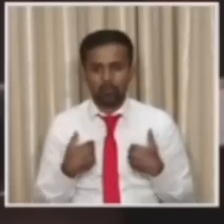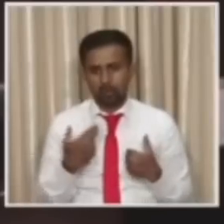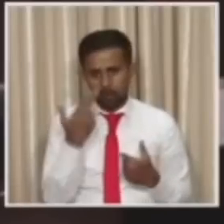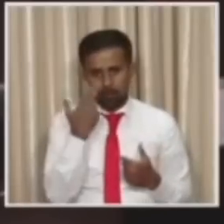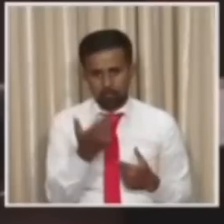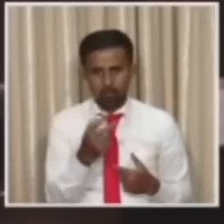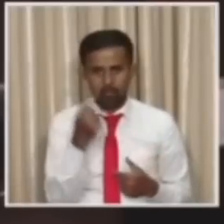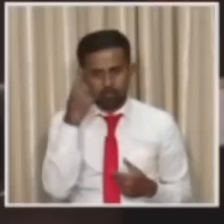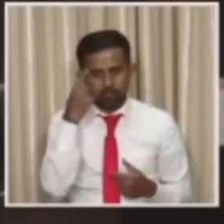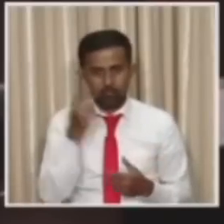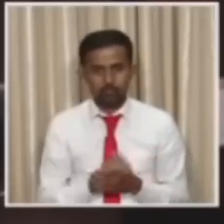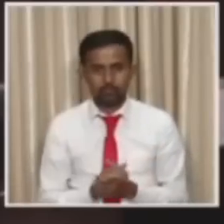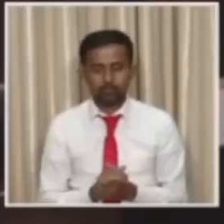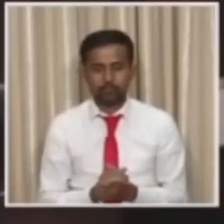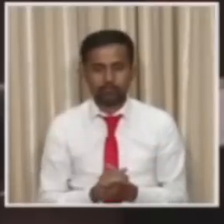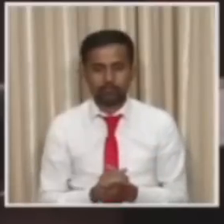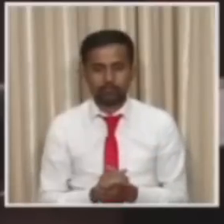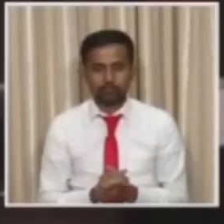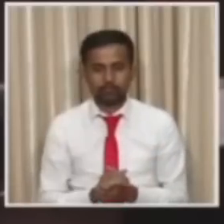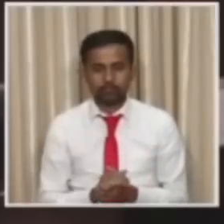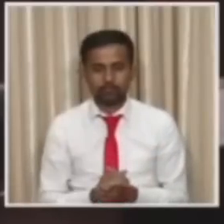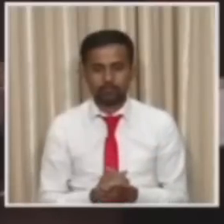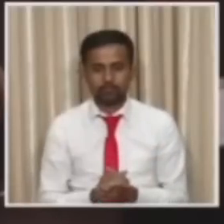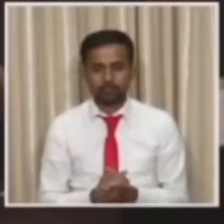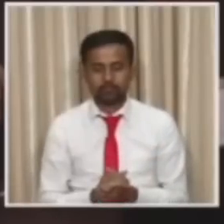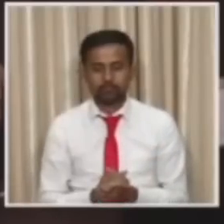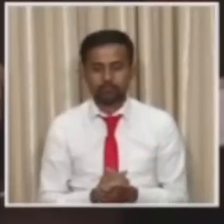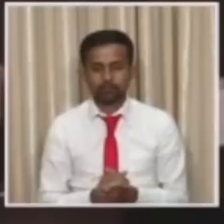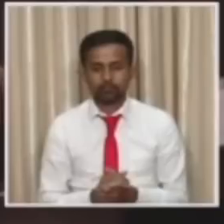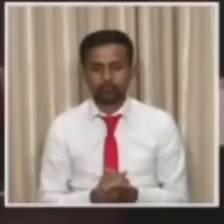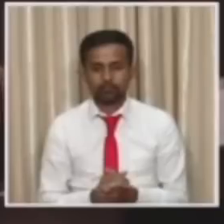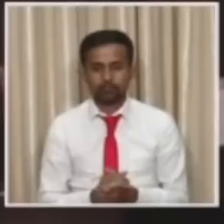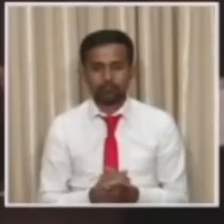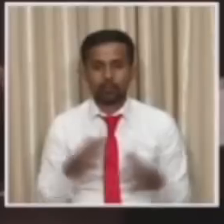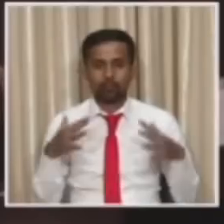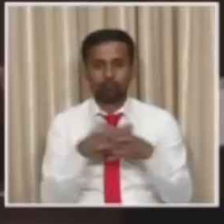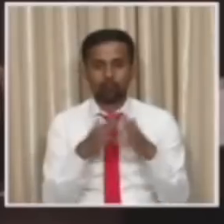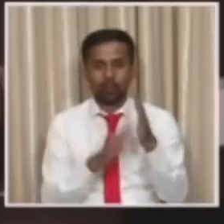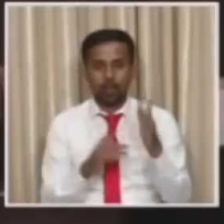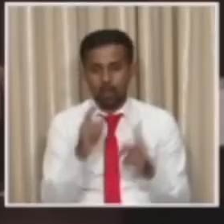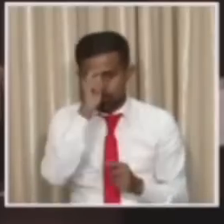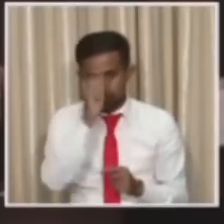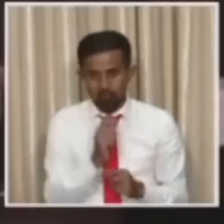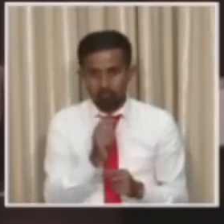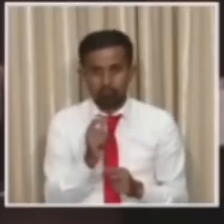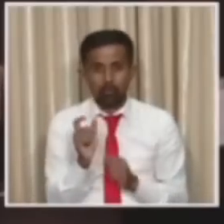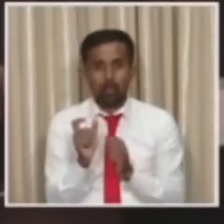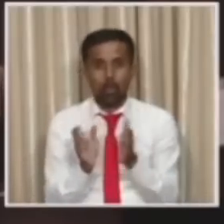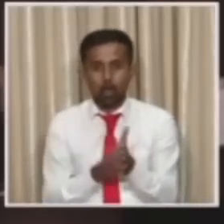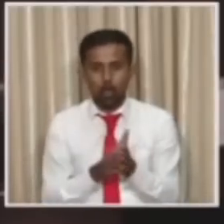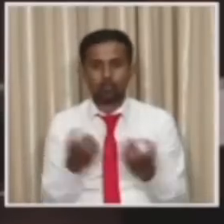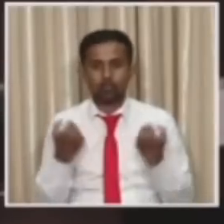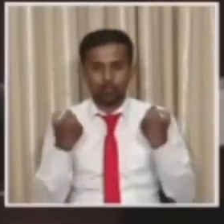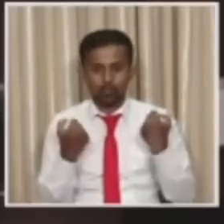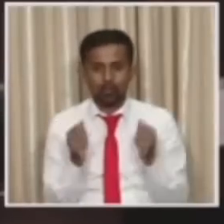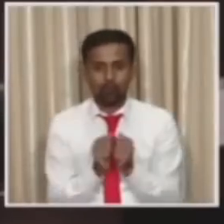privilege matter and the answer was honorable Vijayadasa Rajapaksa was the chair of the privilege committee at the time the answer was that that it was for the state